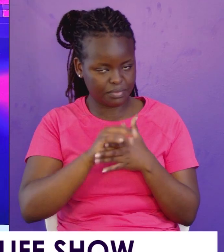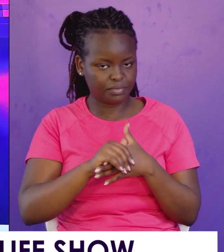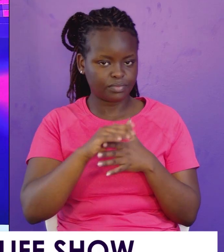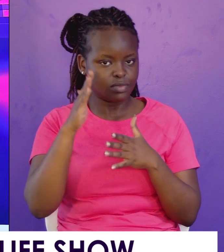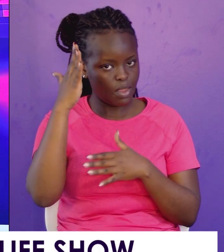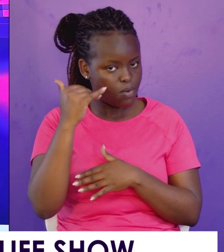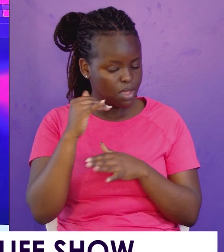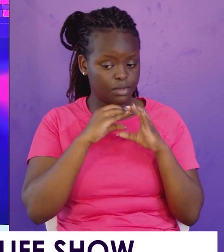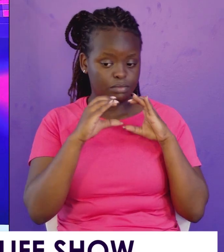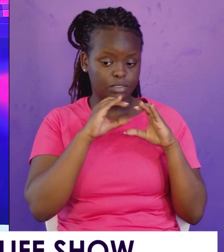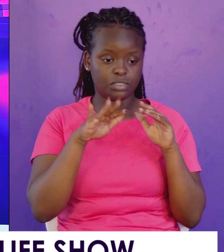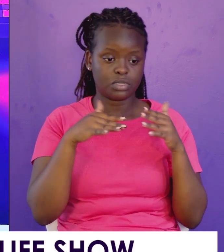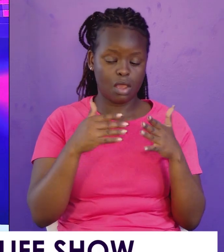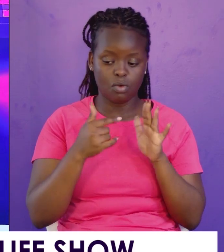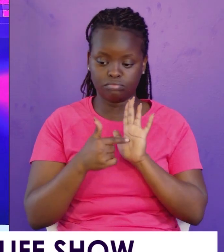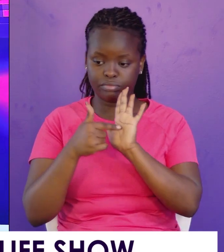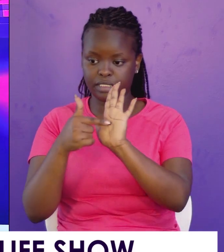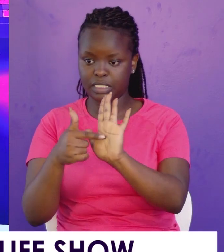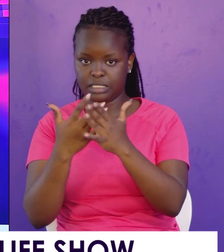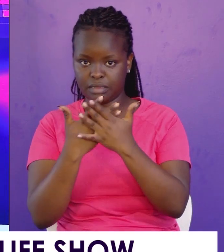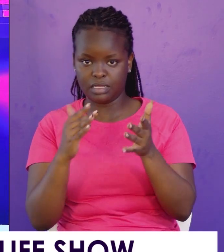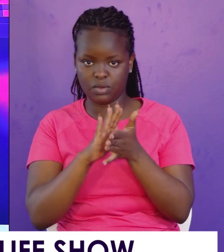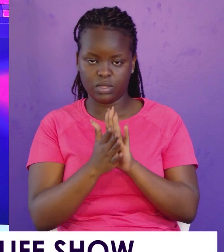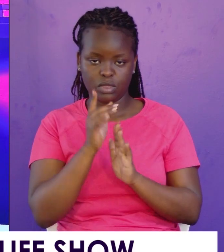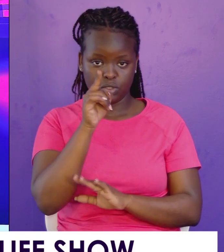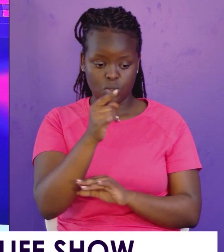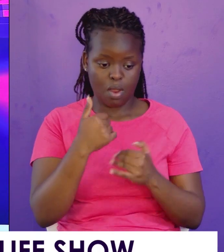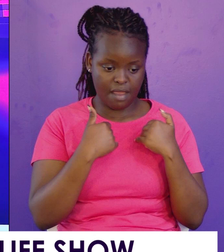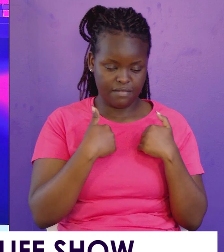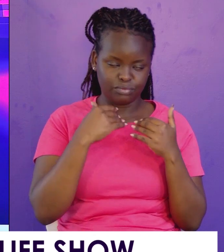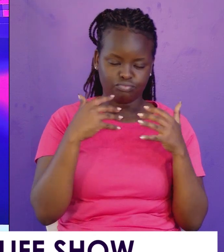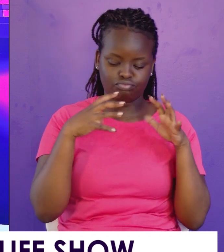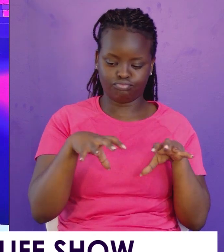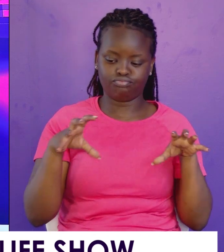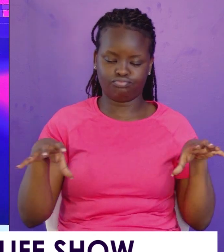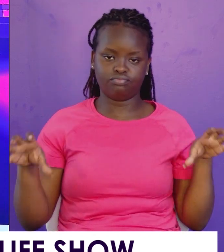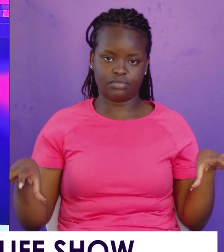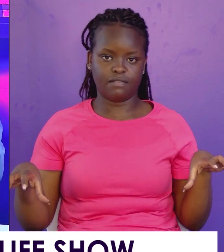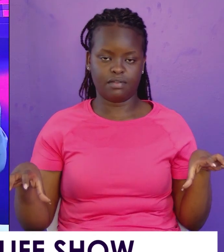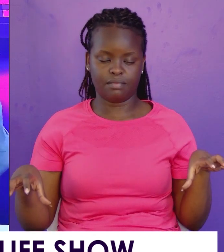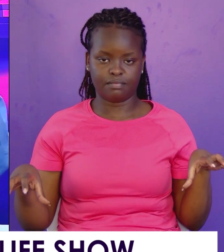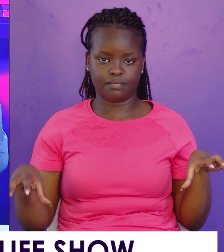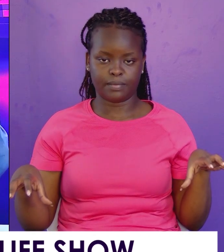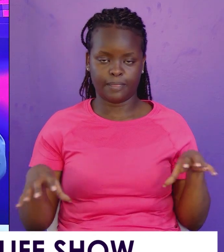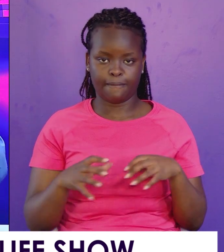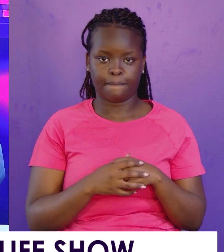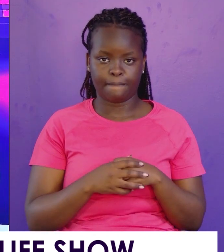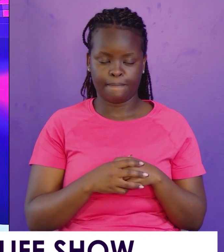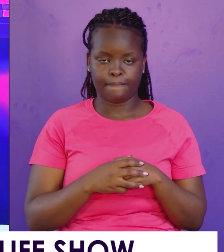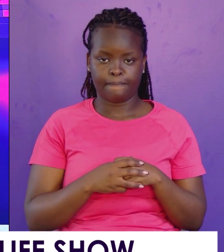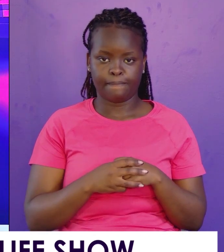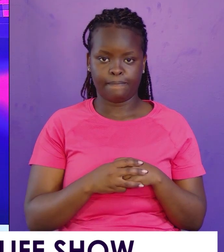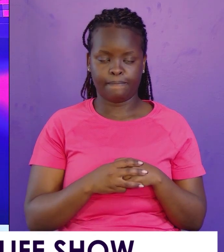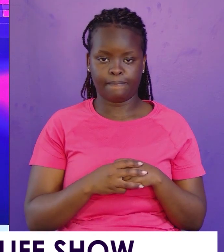is also about how you present something without you having to suffer the Okay. consequences of not being able to allow yourself